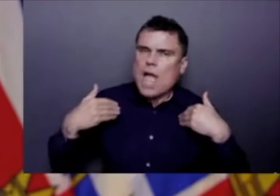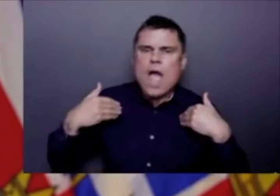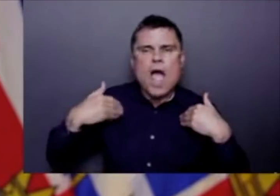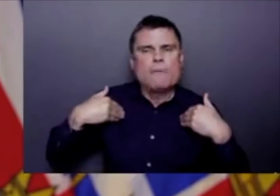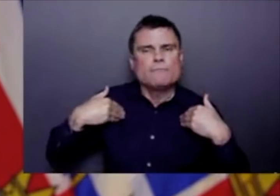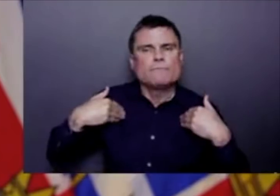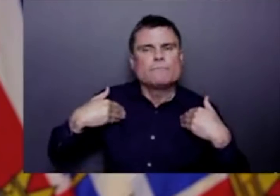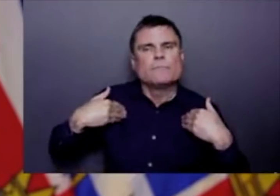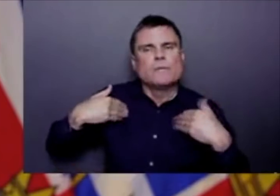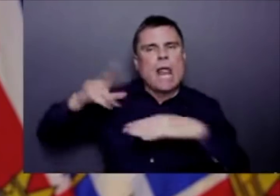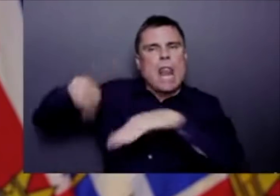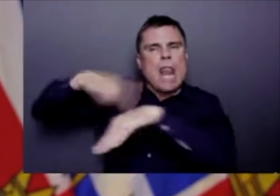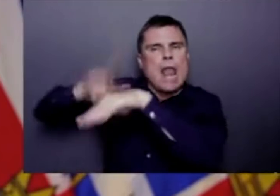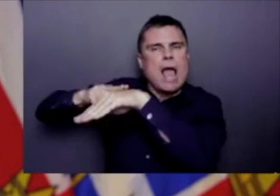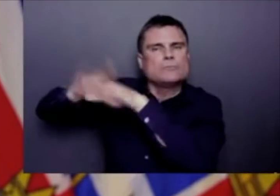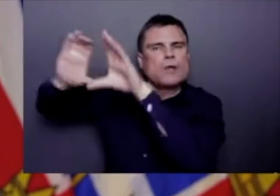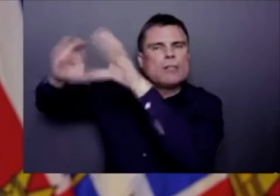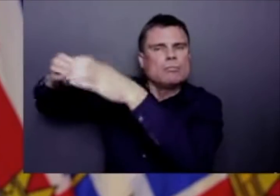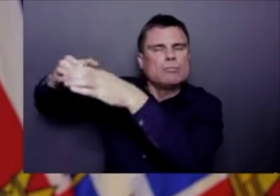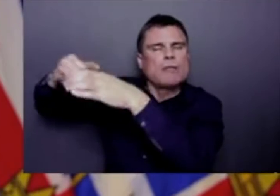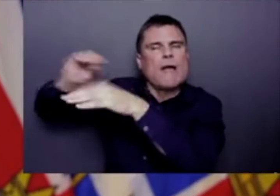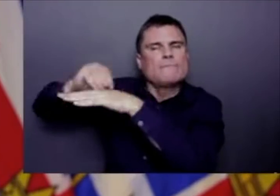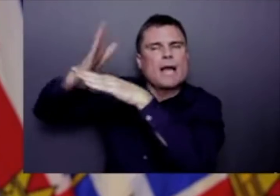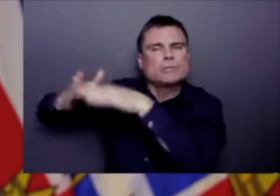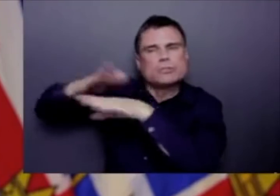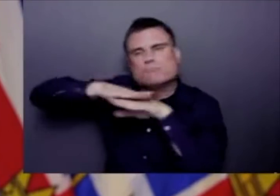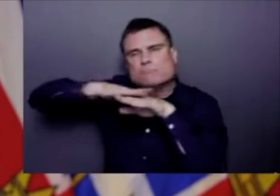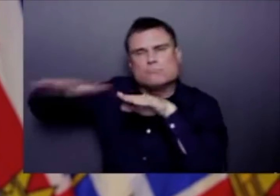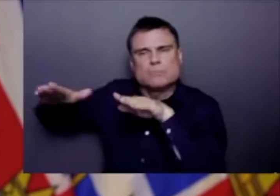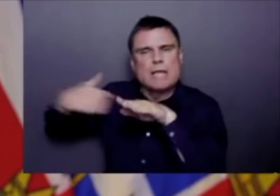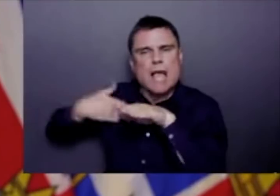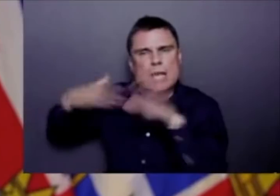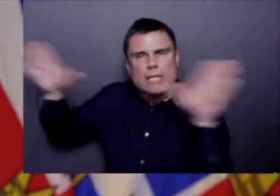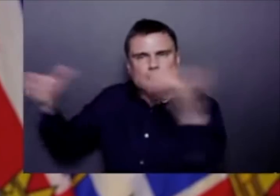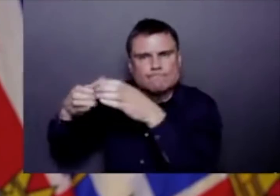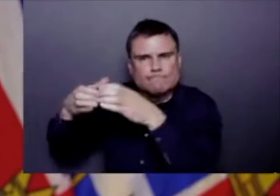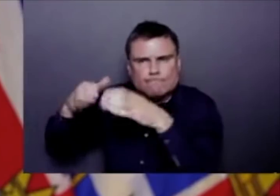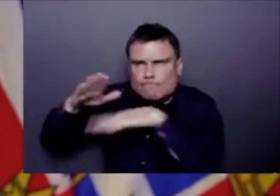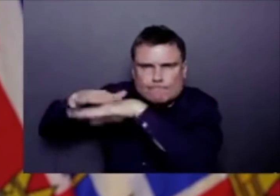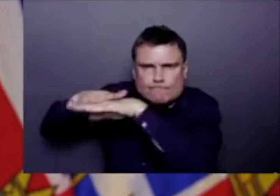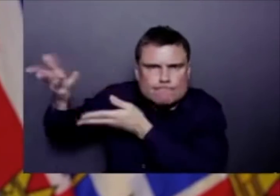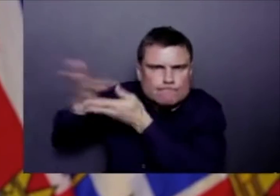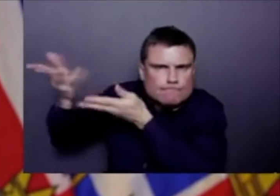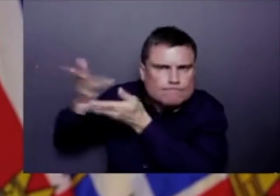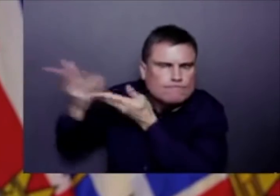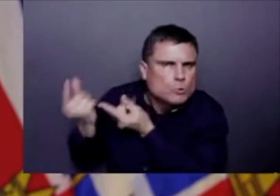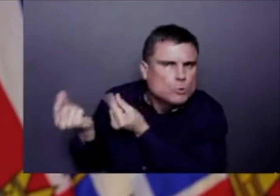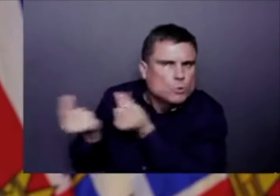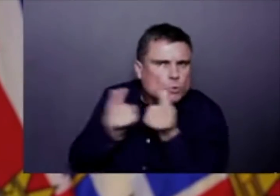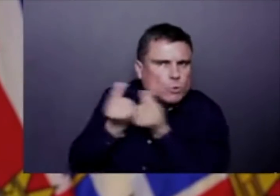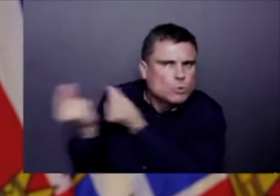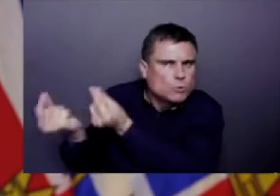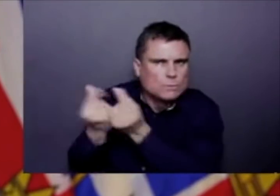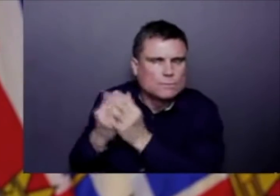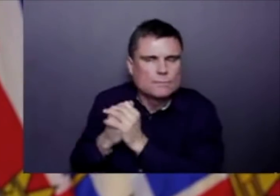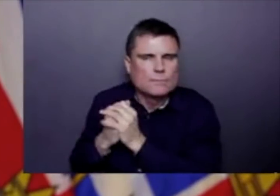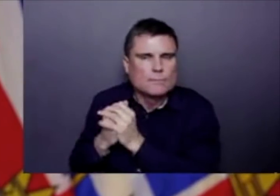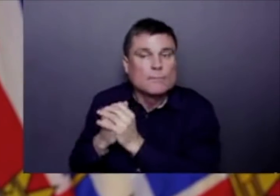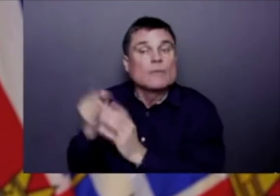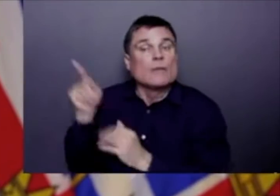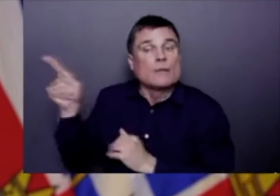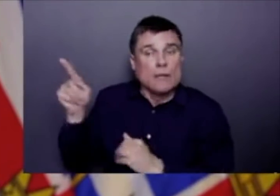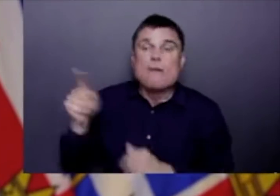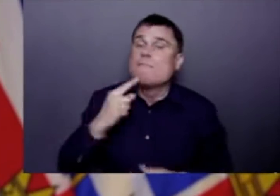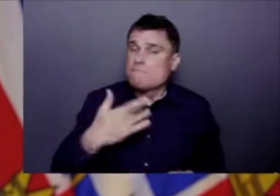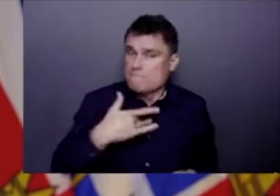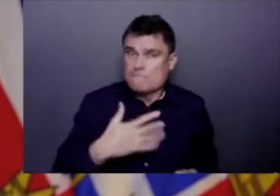an extended schedule. There's a minimum period that you cannot give a second dose because it's not effective, but it's